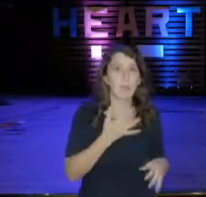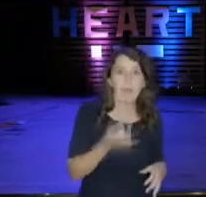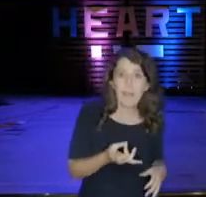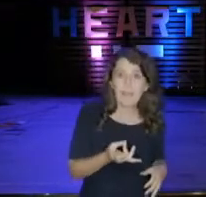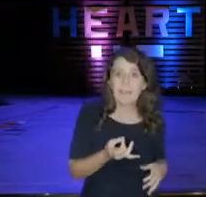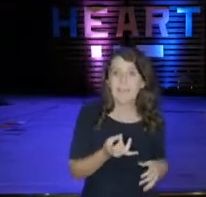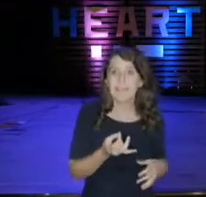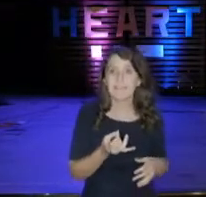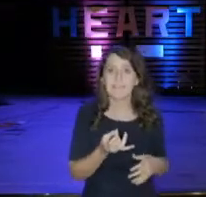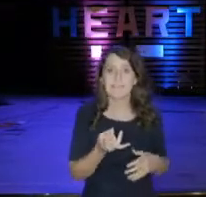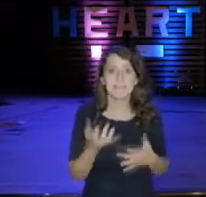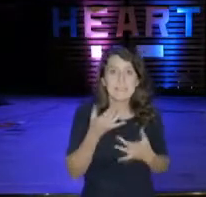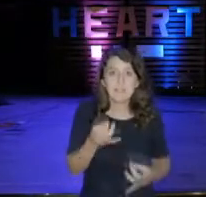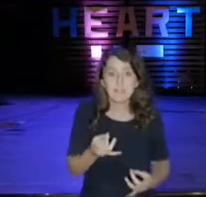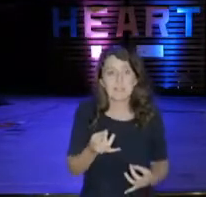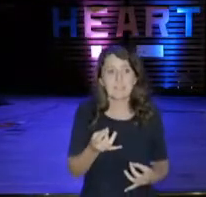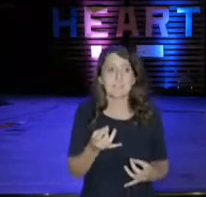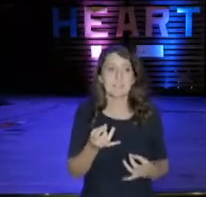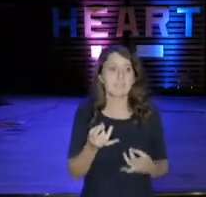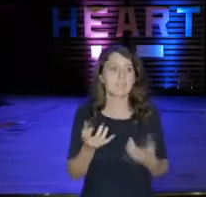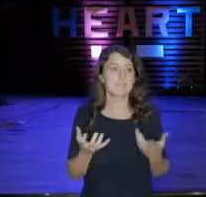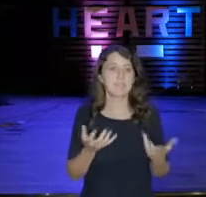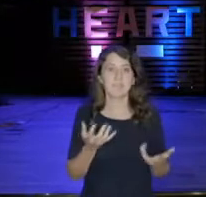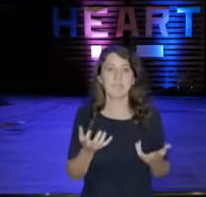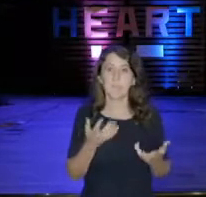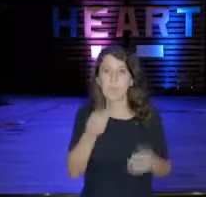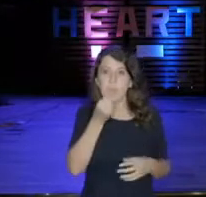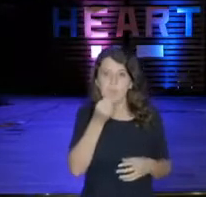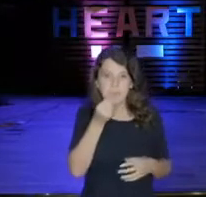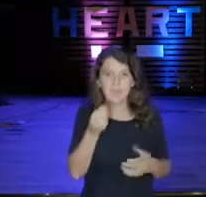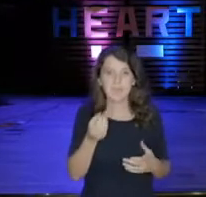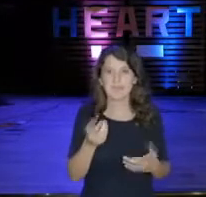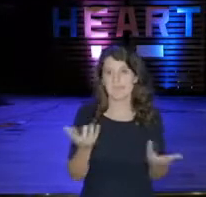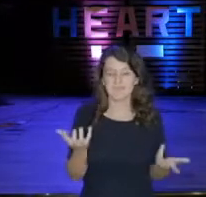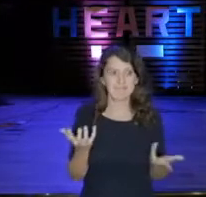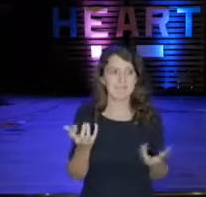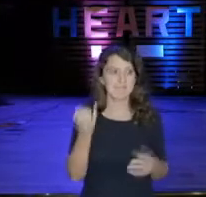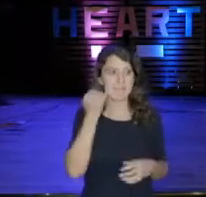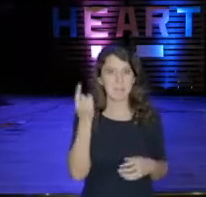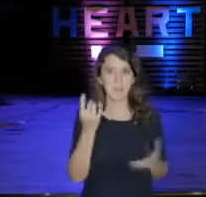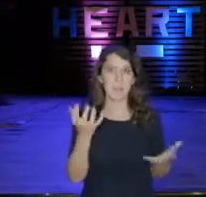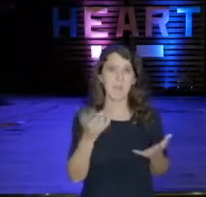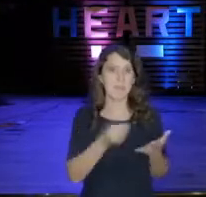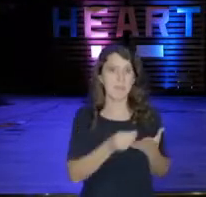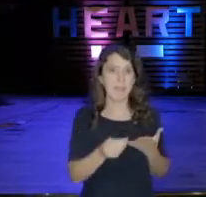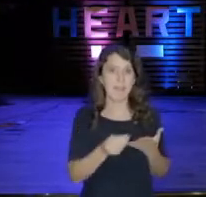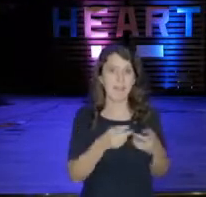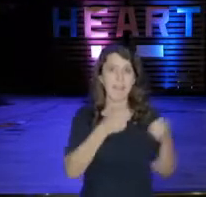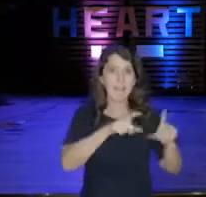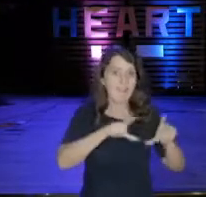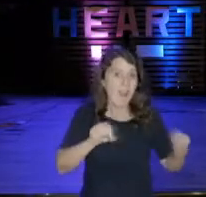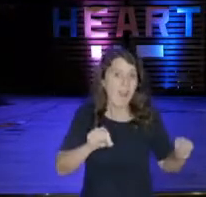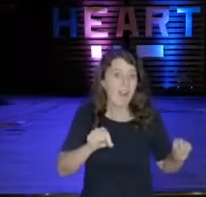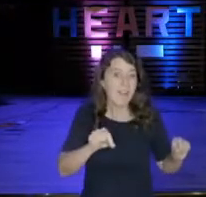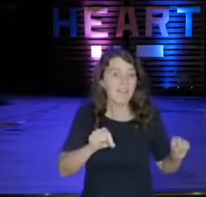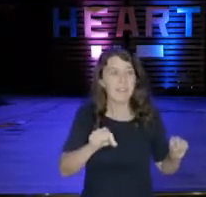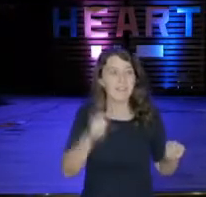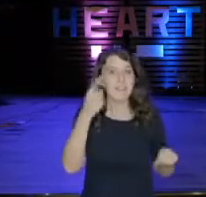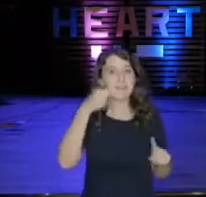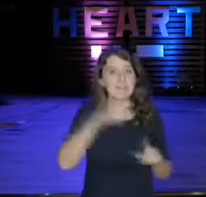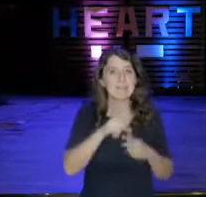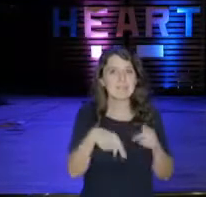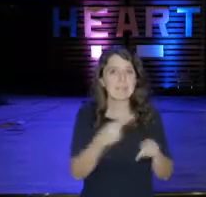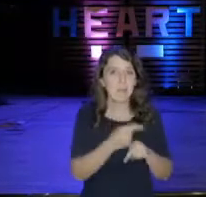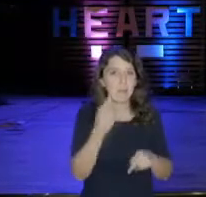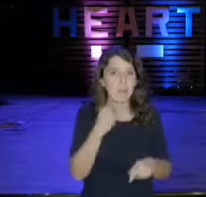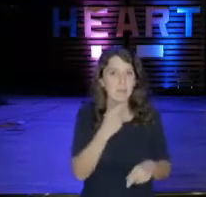favorite interests, hobbies, what kind of food. If someone wants to buy a gift card for a particular type of place